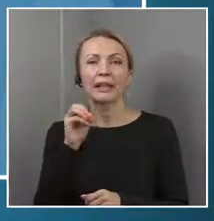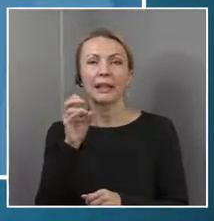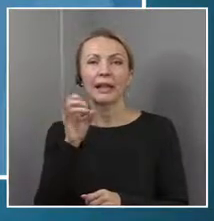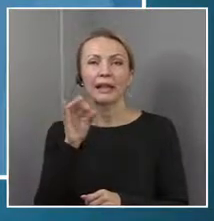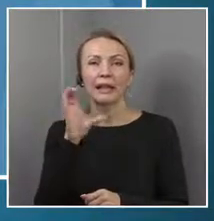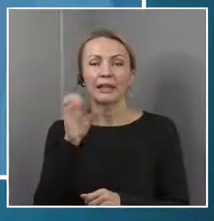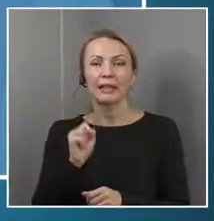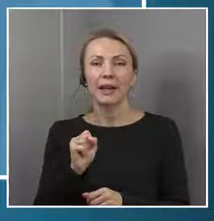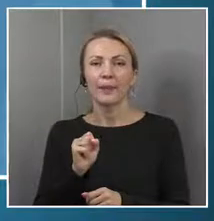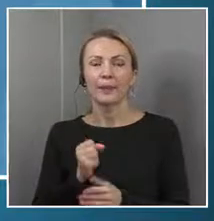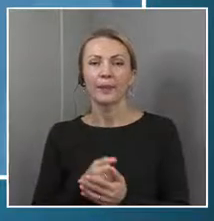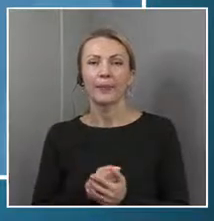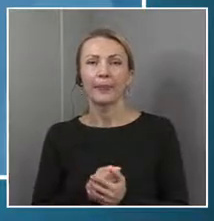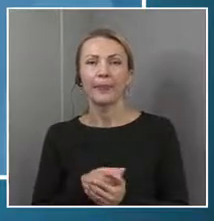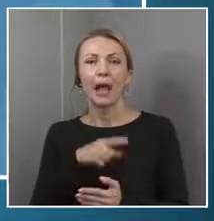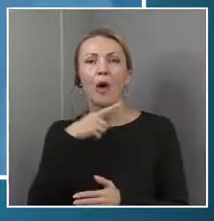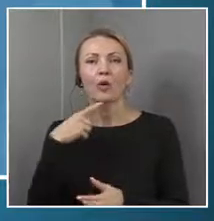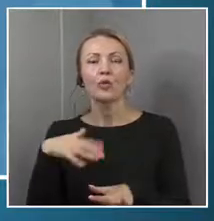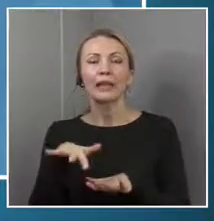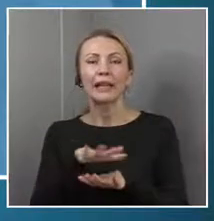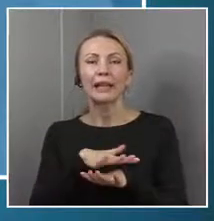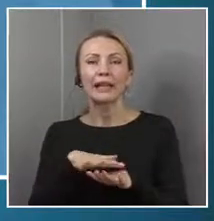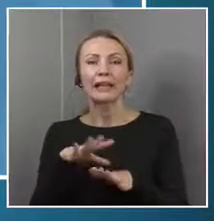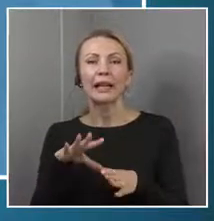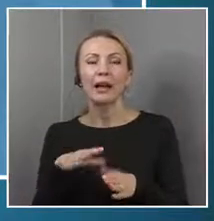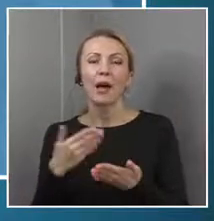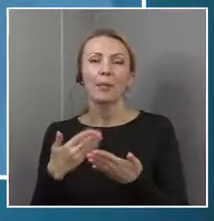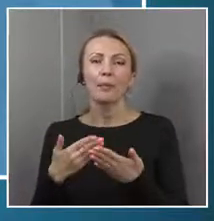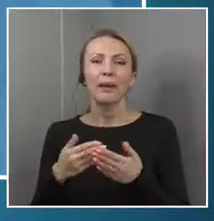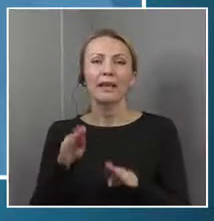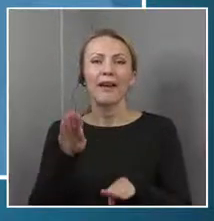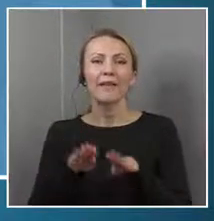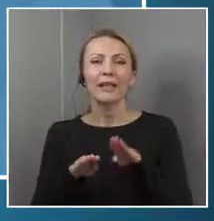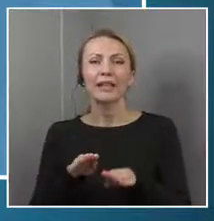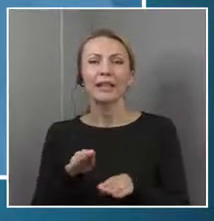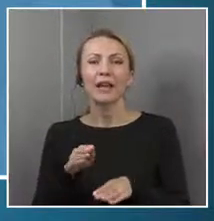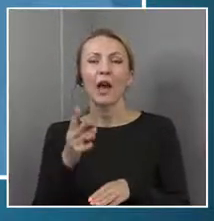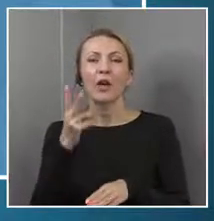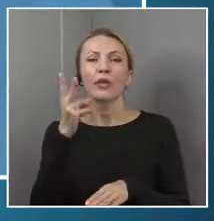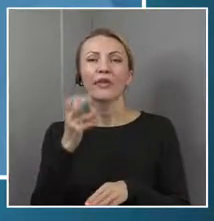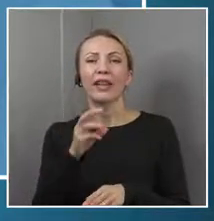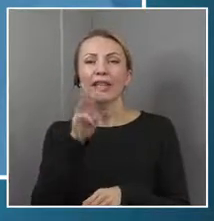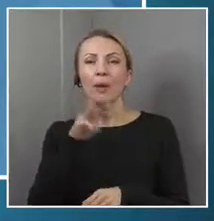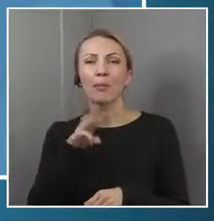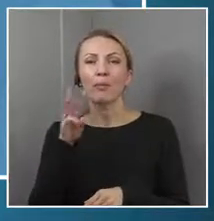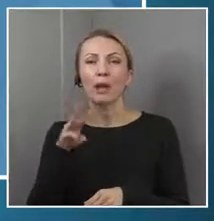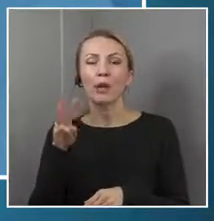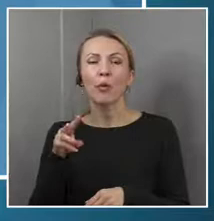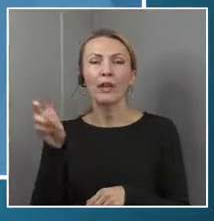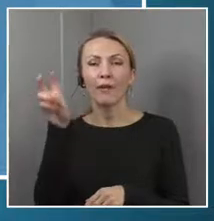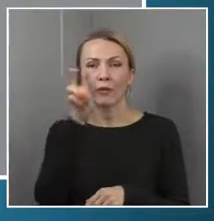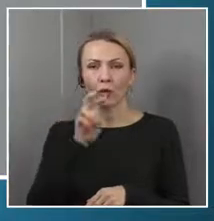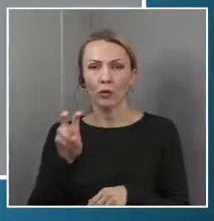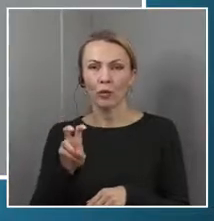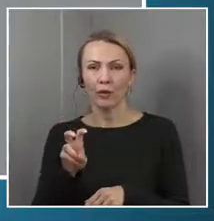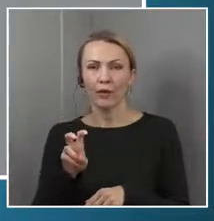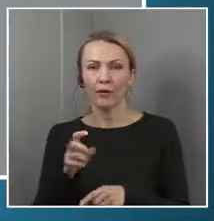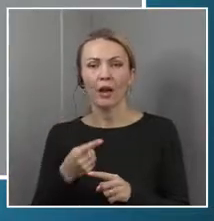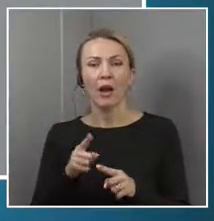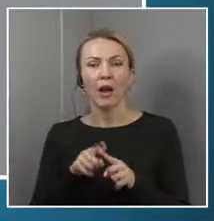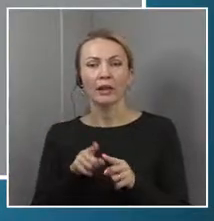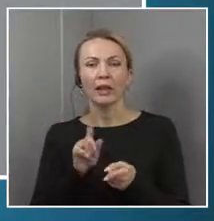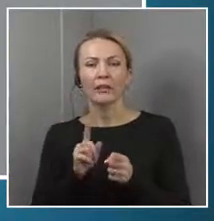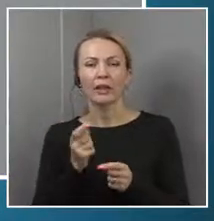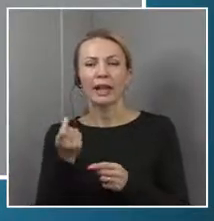I wanted to develop Denise's thought. Russian market is about 200